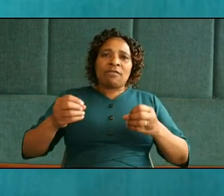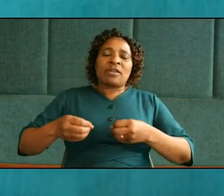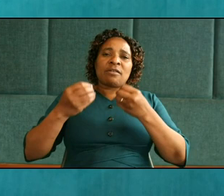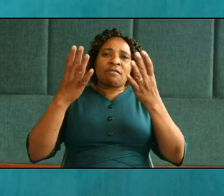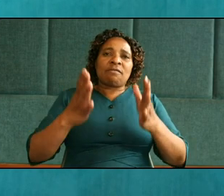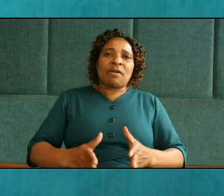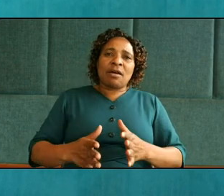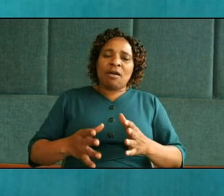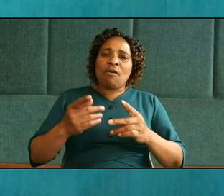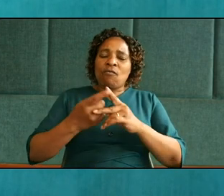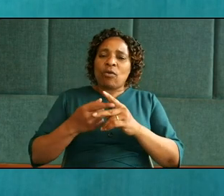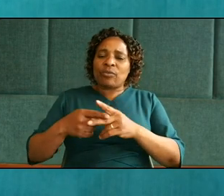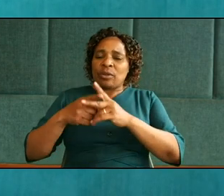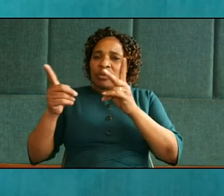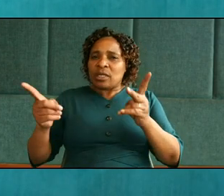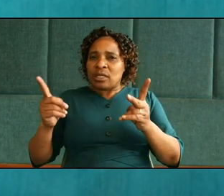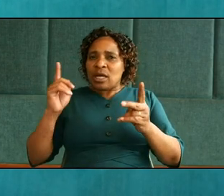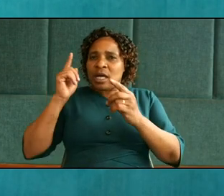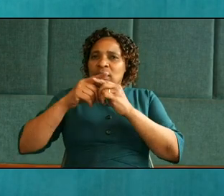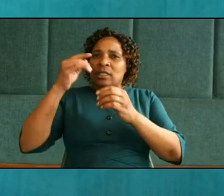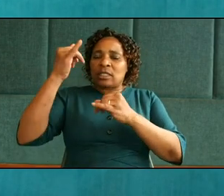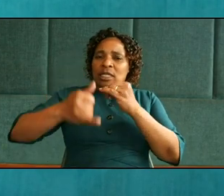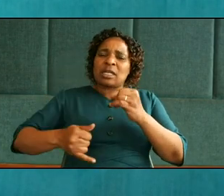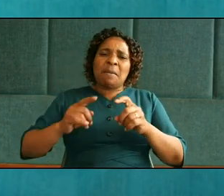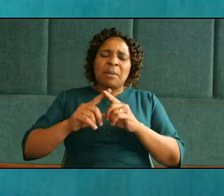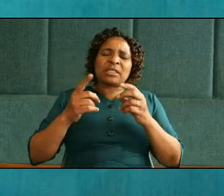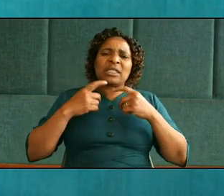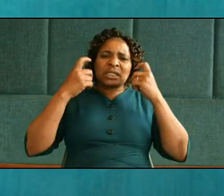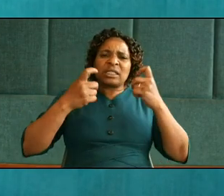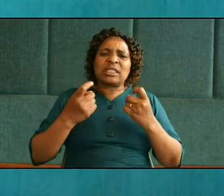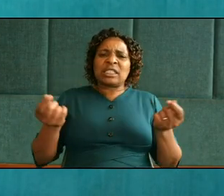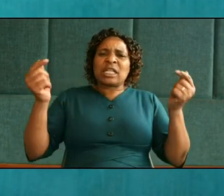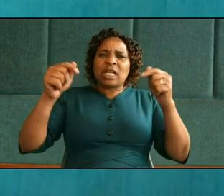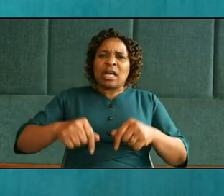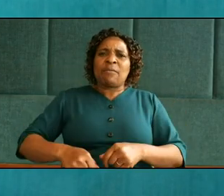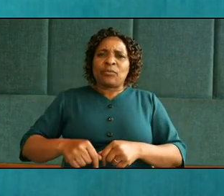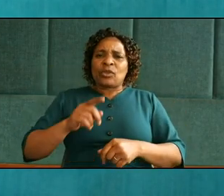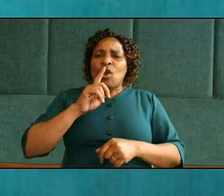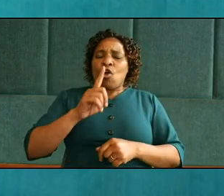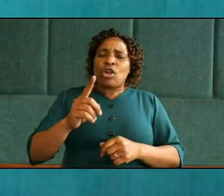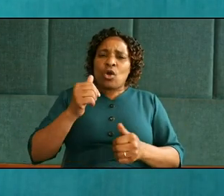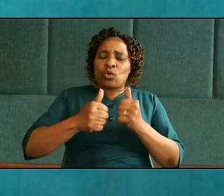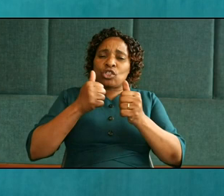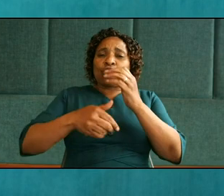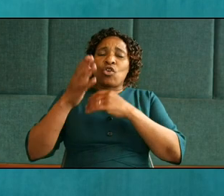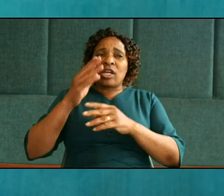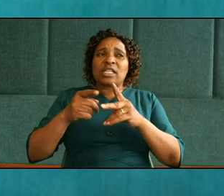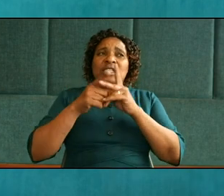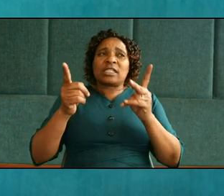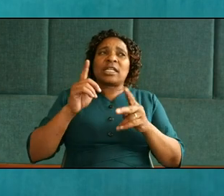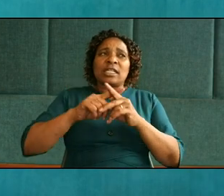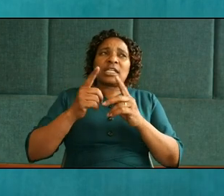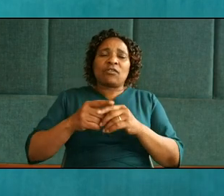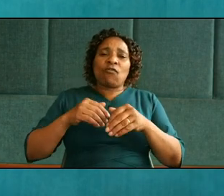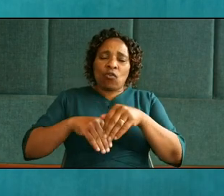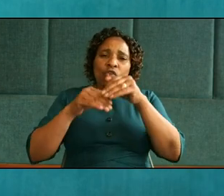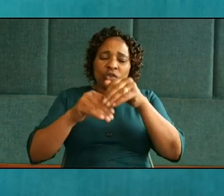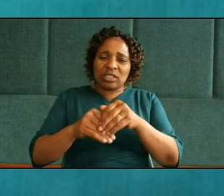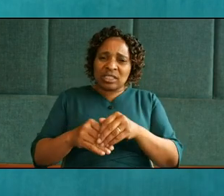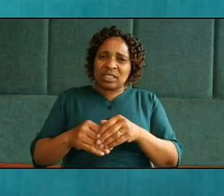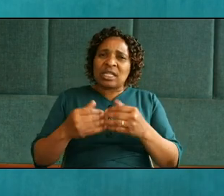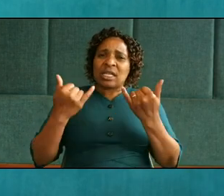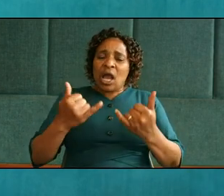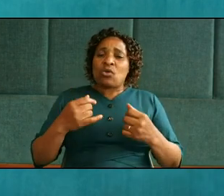his laws were ordained to life. But sin broke in upon the order that God had established, and discord followed. So long as